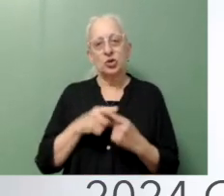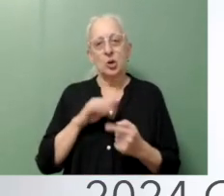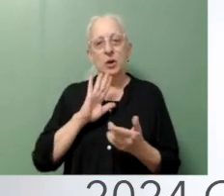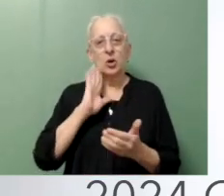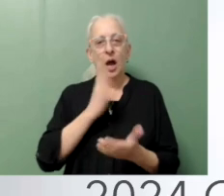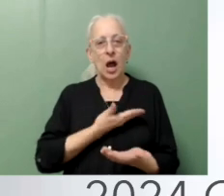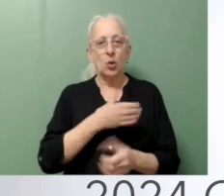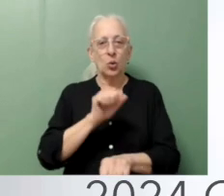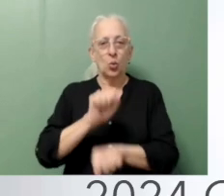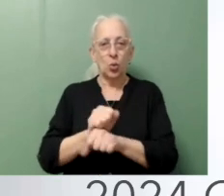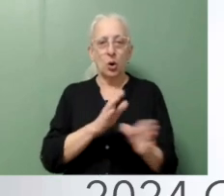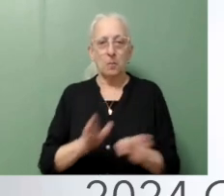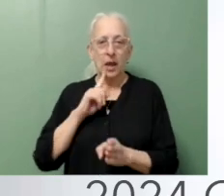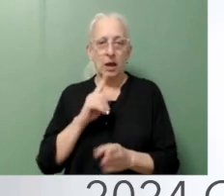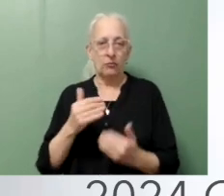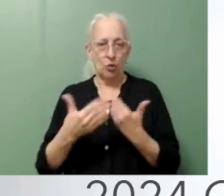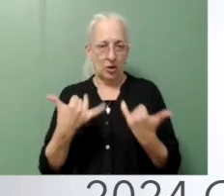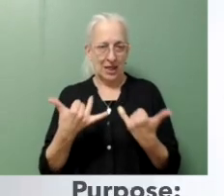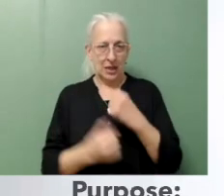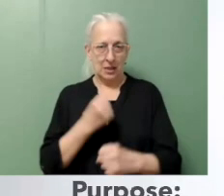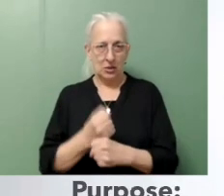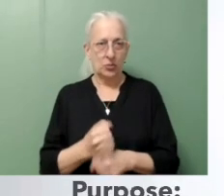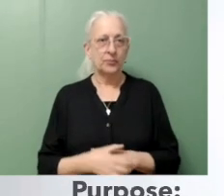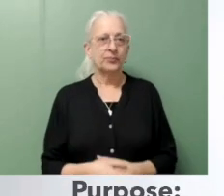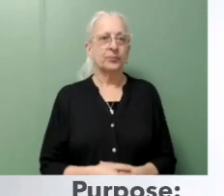work plan. Next slide, please.